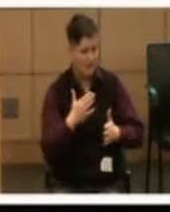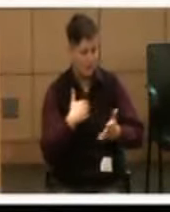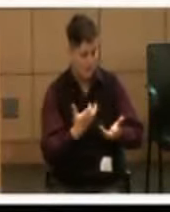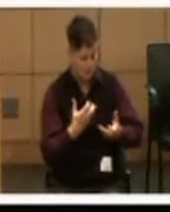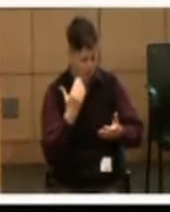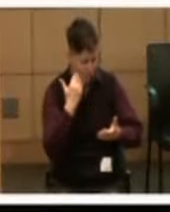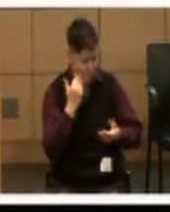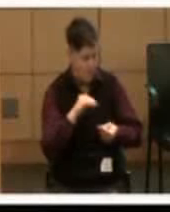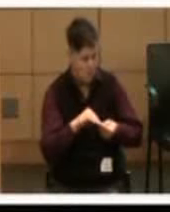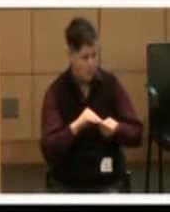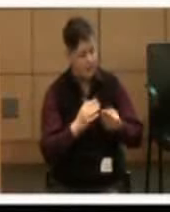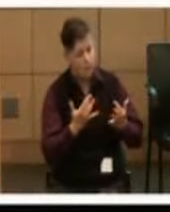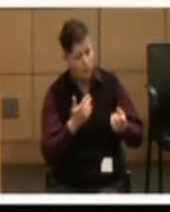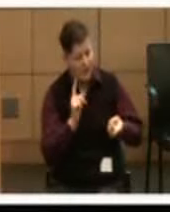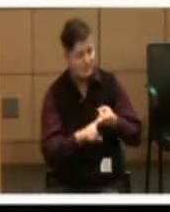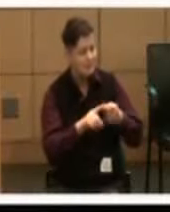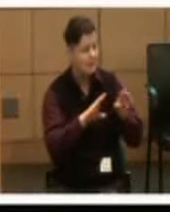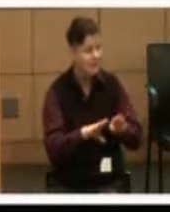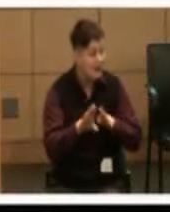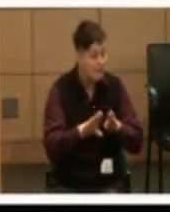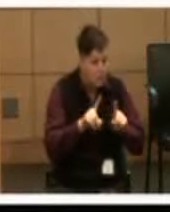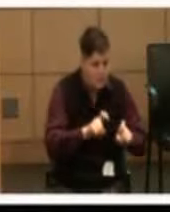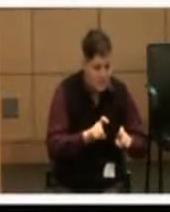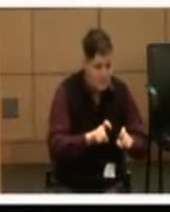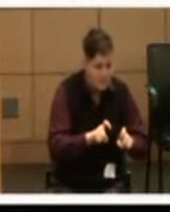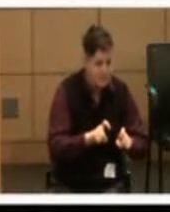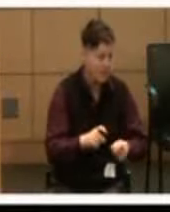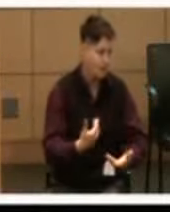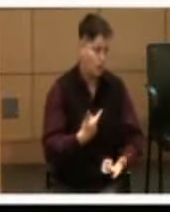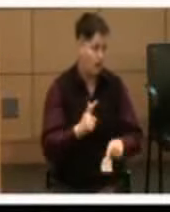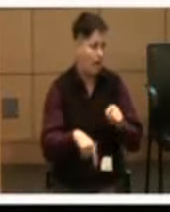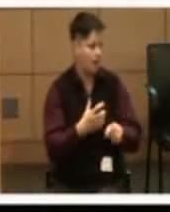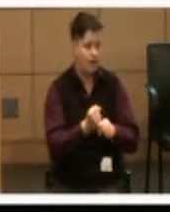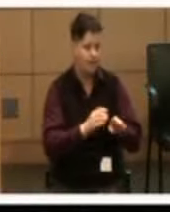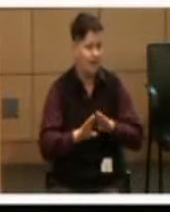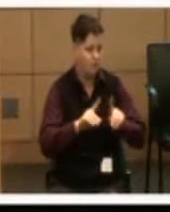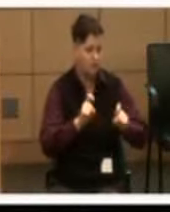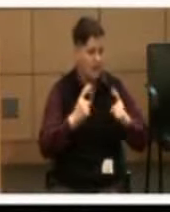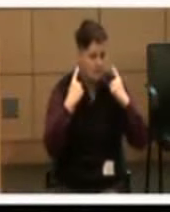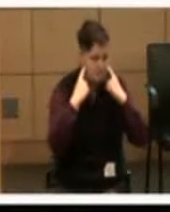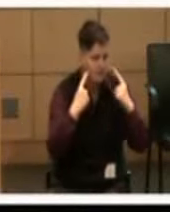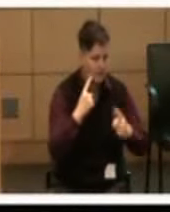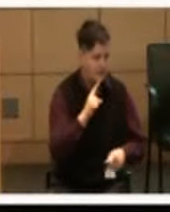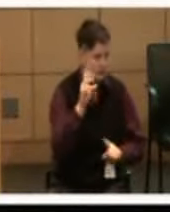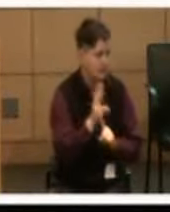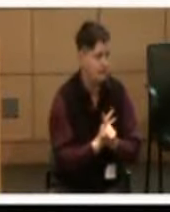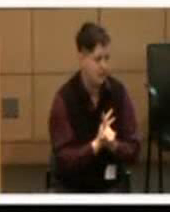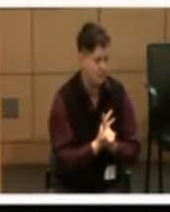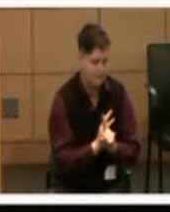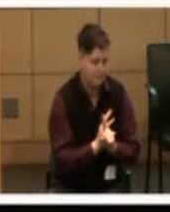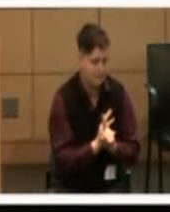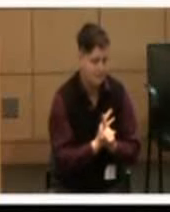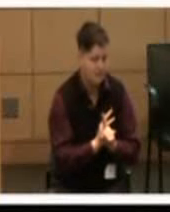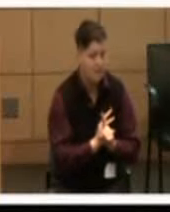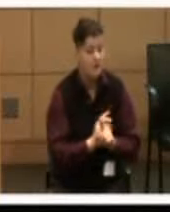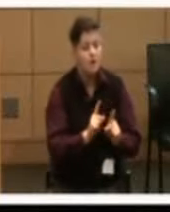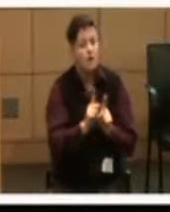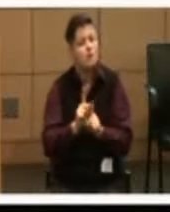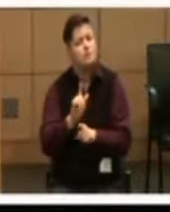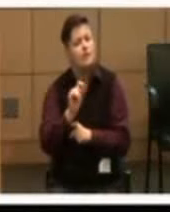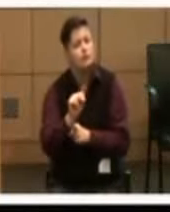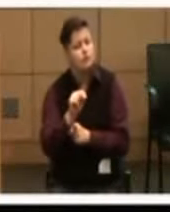to wait until a behavioral test can be done at around 6 months developmental age. Furthermore, in the literature, we've seen